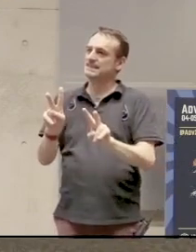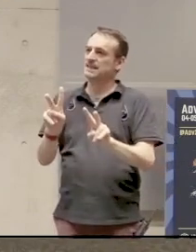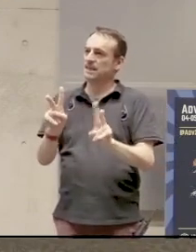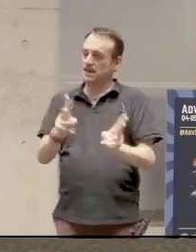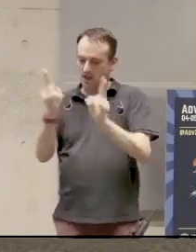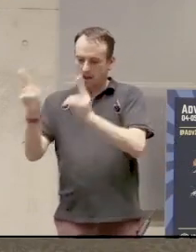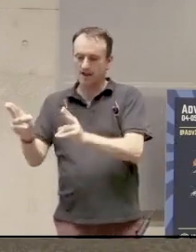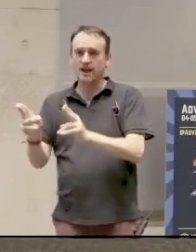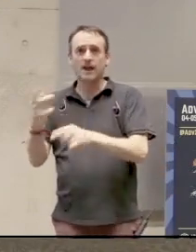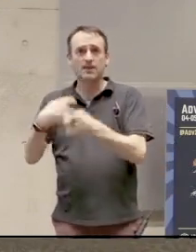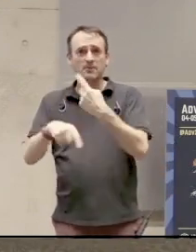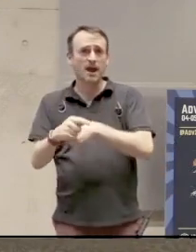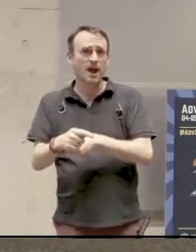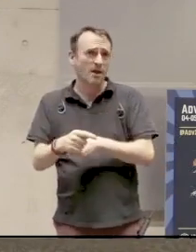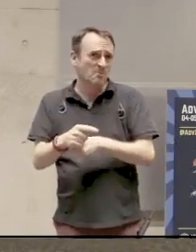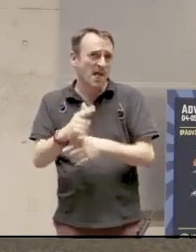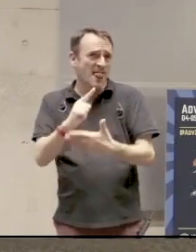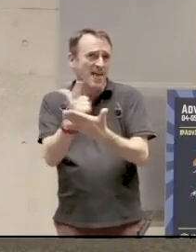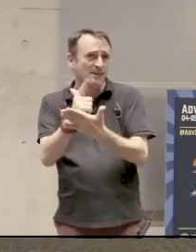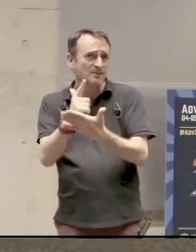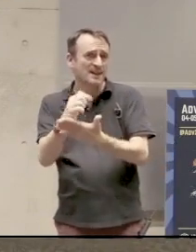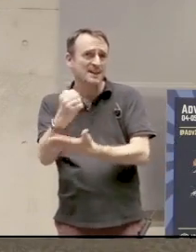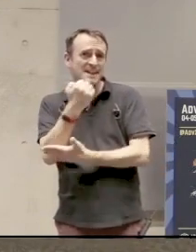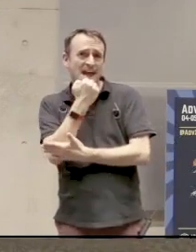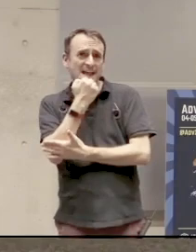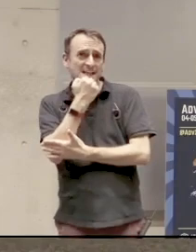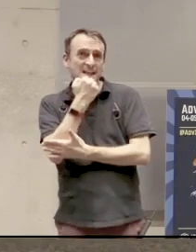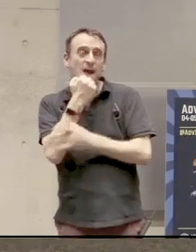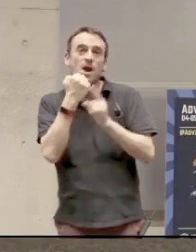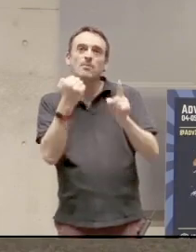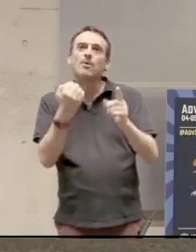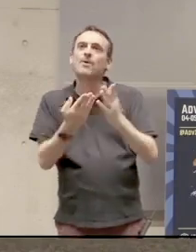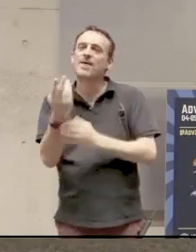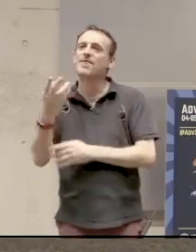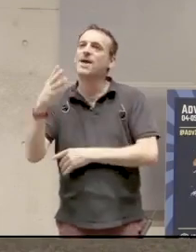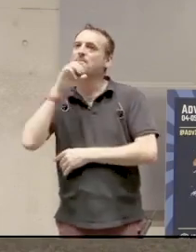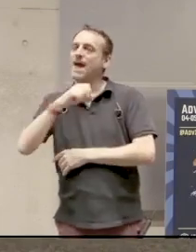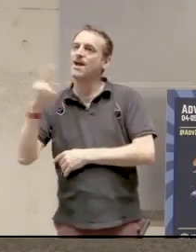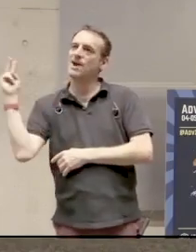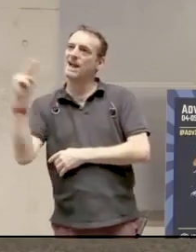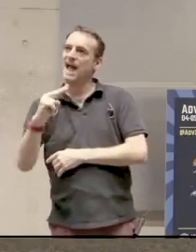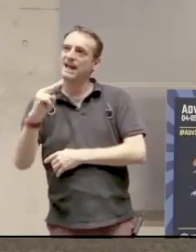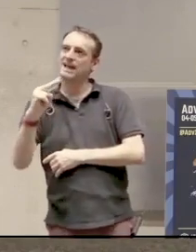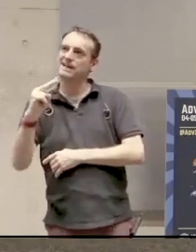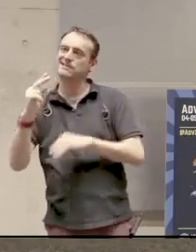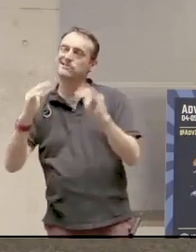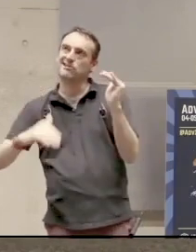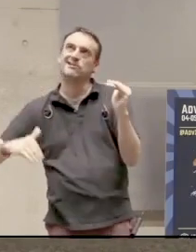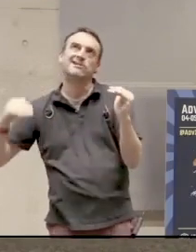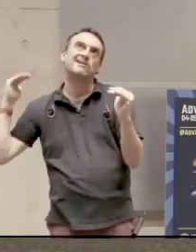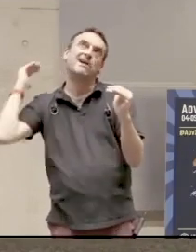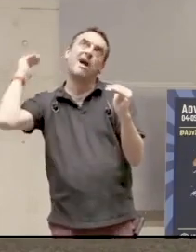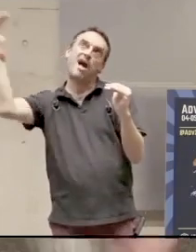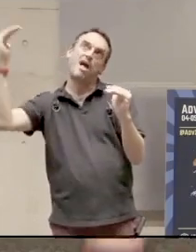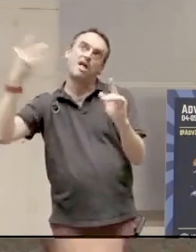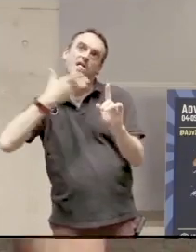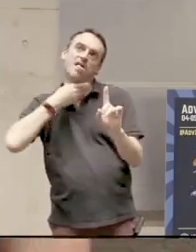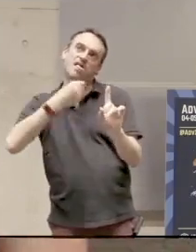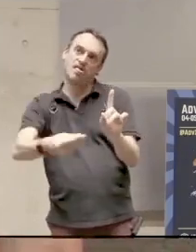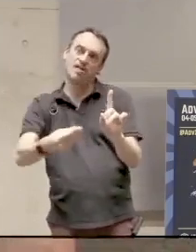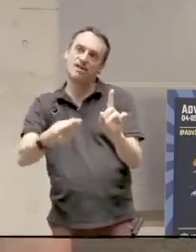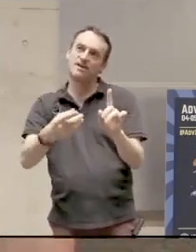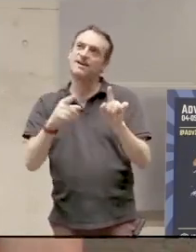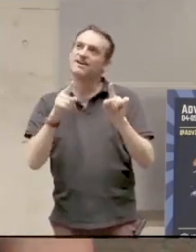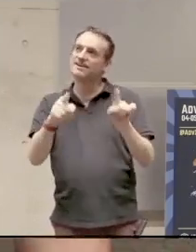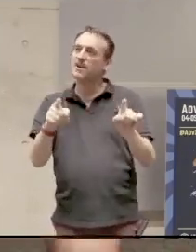a lesbian date, but it's like the male gaze is just like off the charts in these games. So it's just like sort of